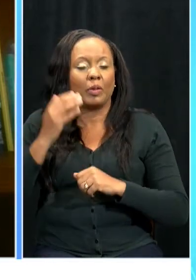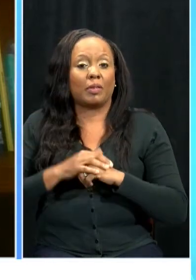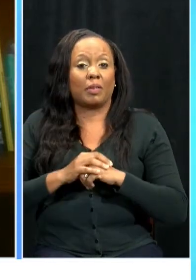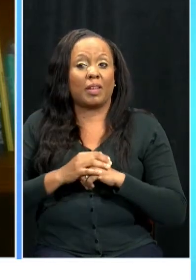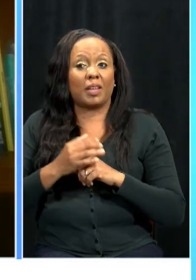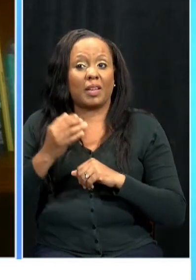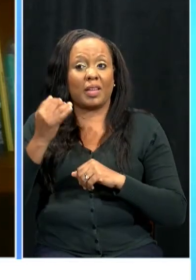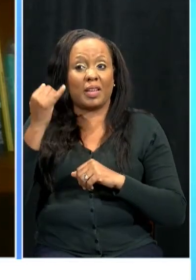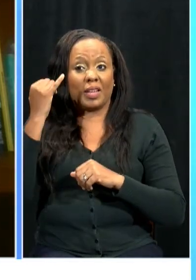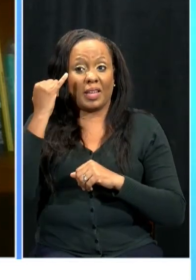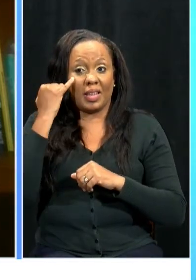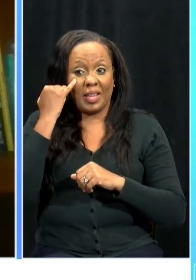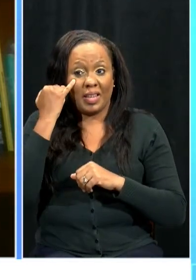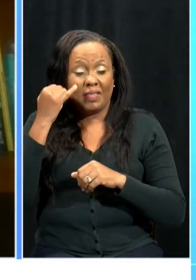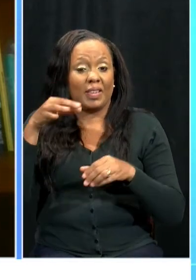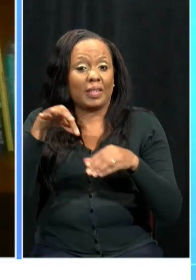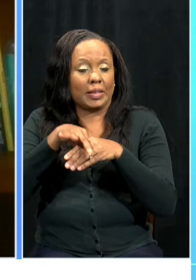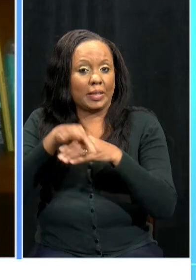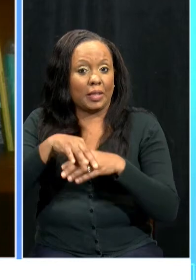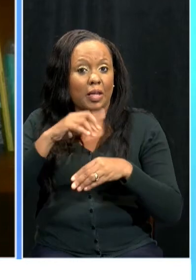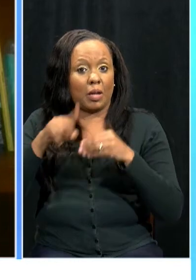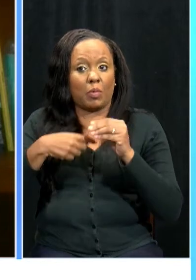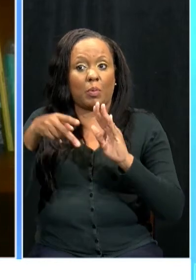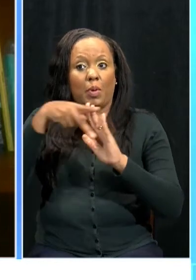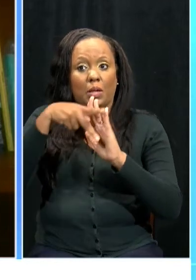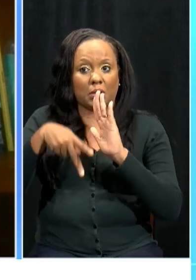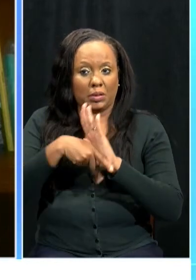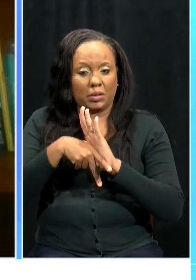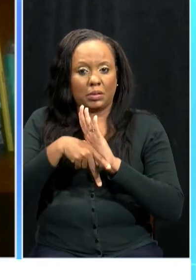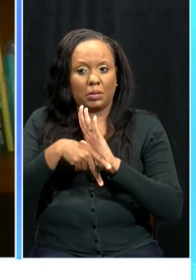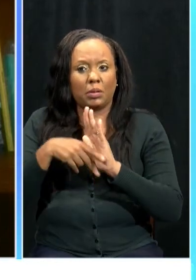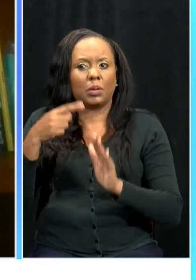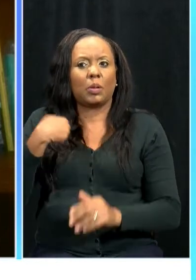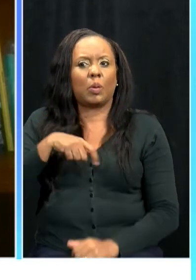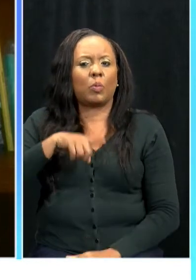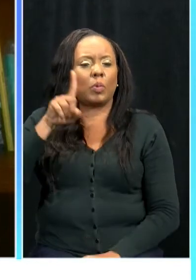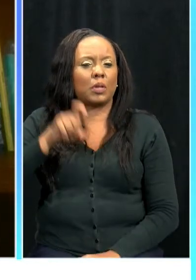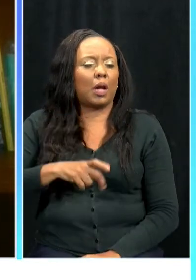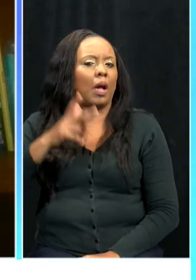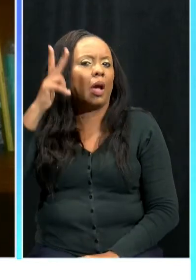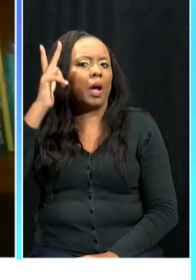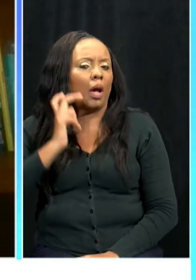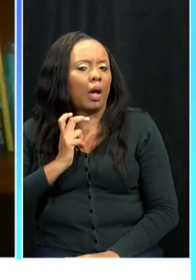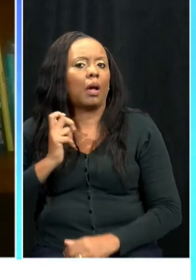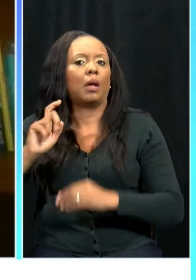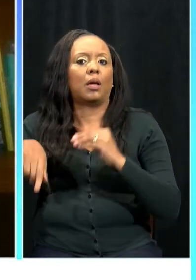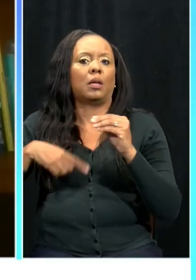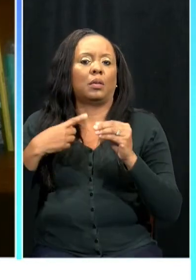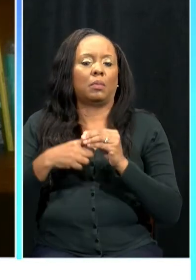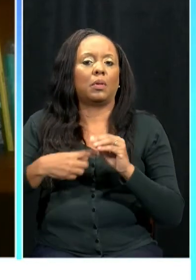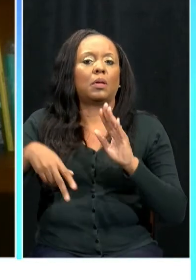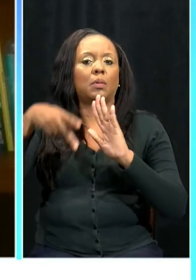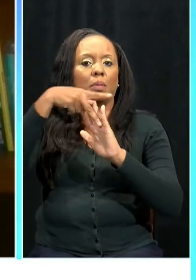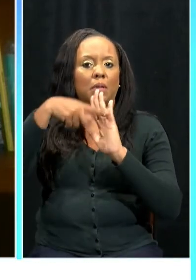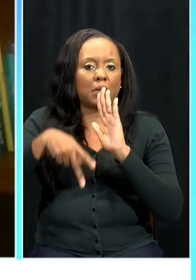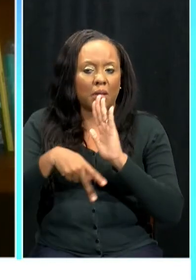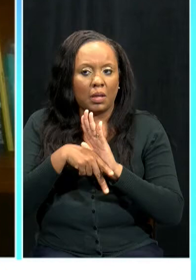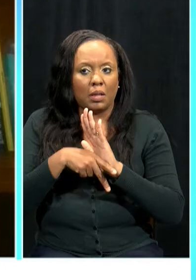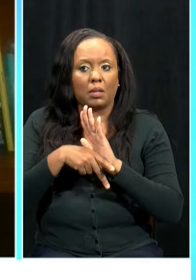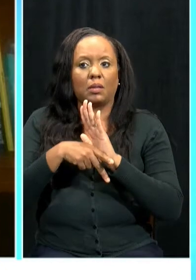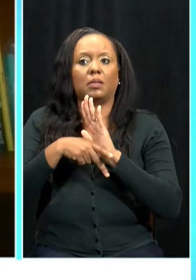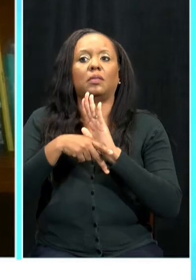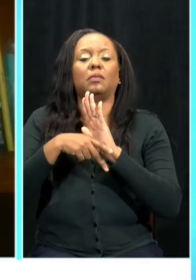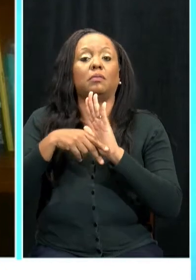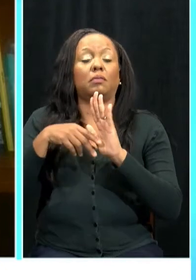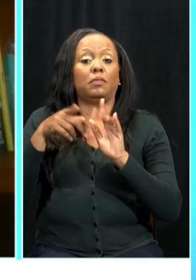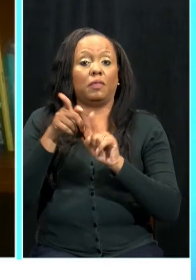be a conversation about policy, and we should be hearing some idea of the policies upon which the government that have compelled the